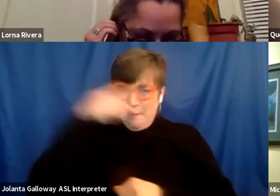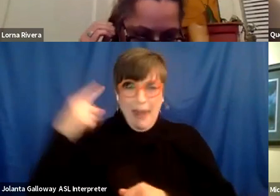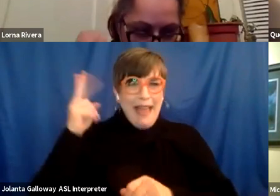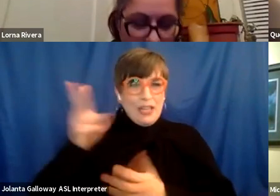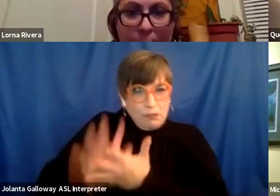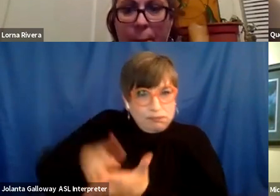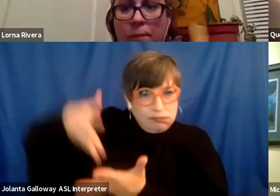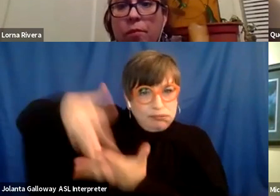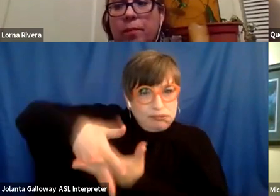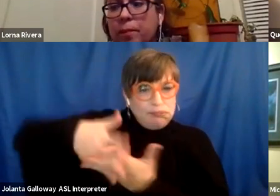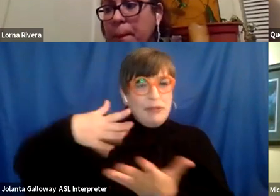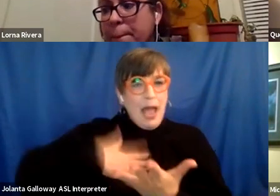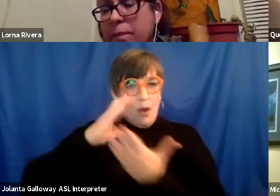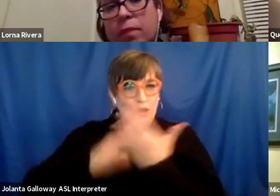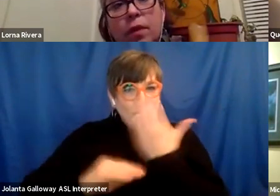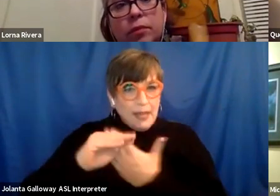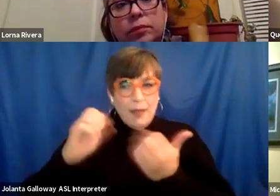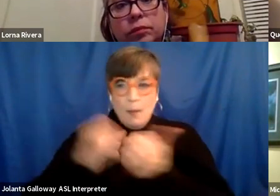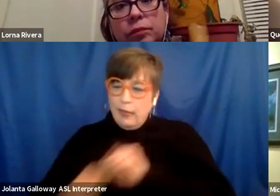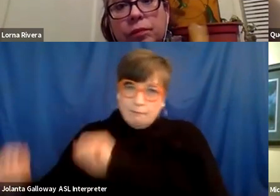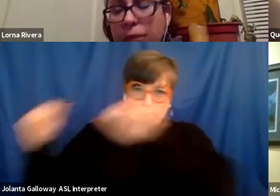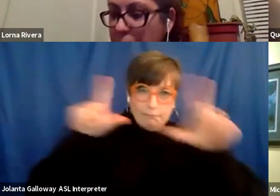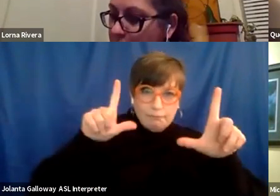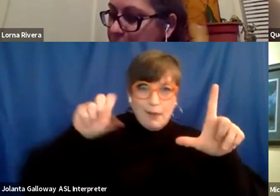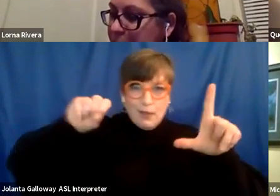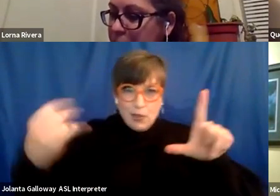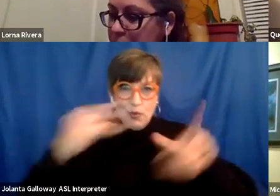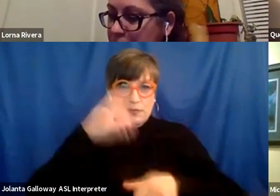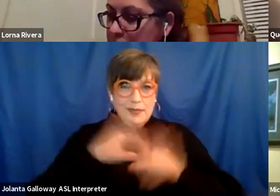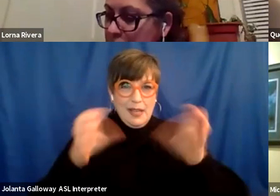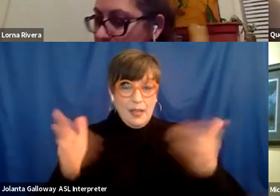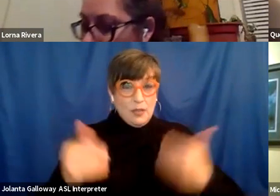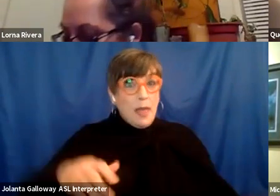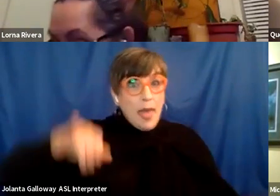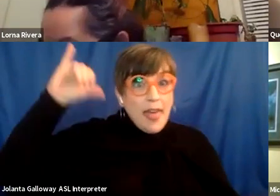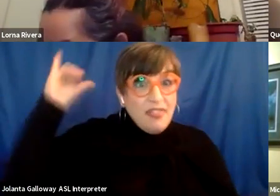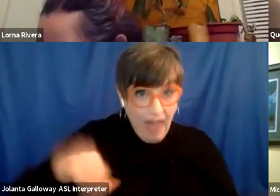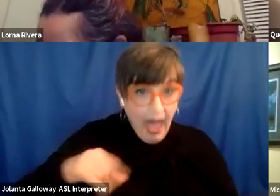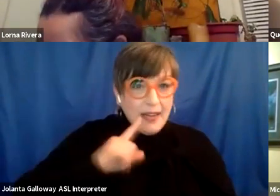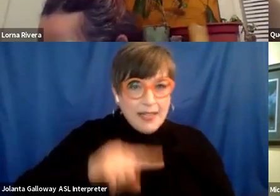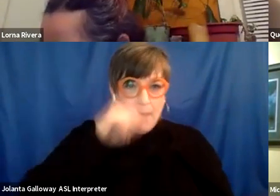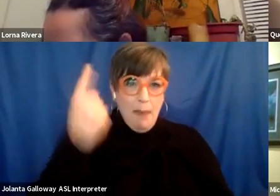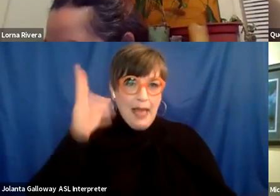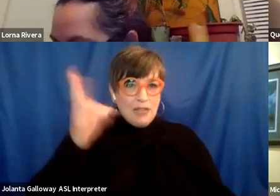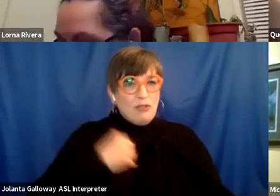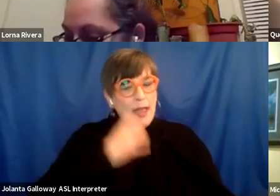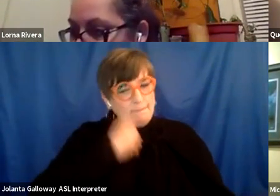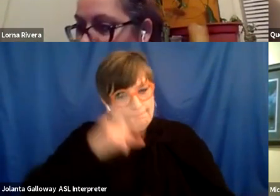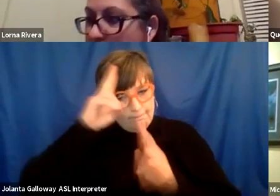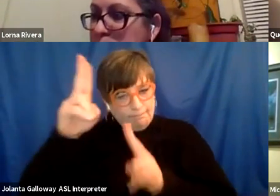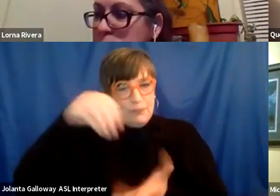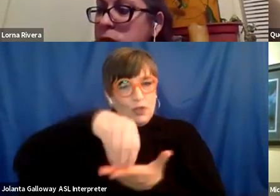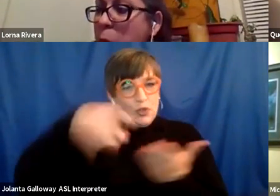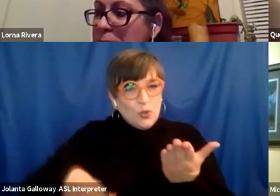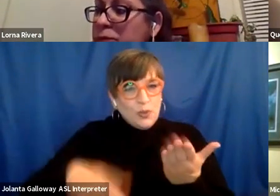curriculum with a social justice framework in our classrooms. Now that will be commemorating Black individuals and students all year